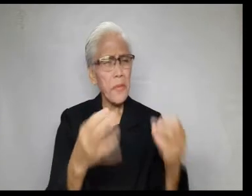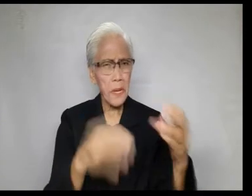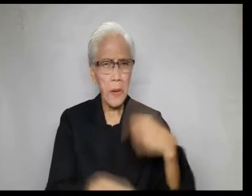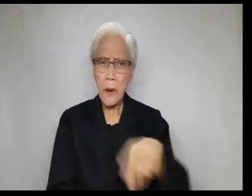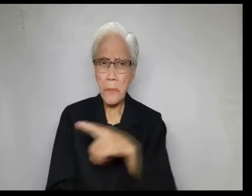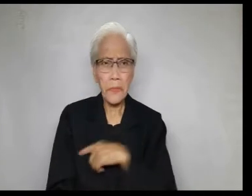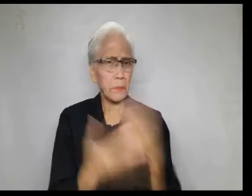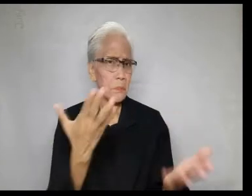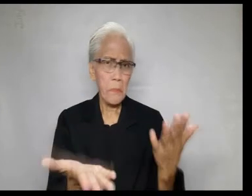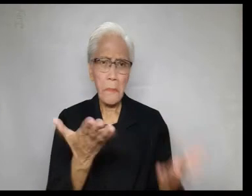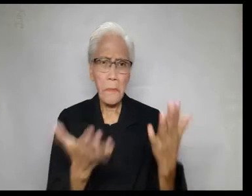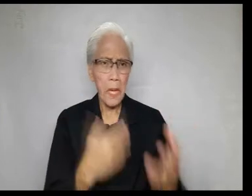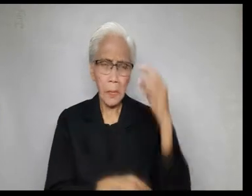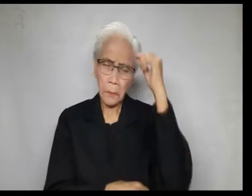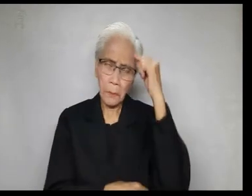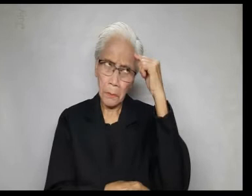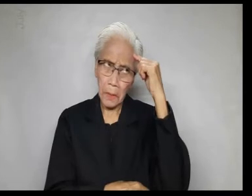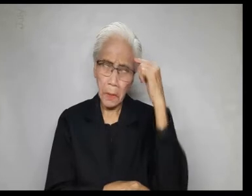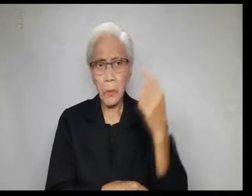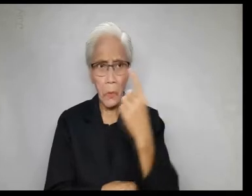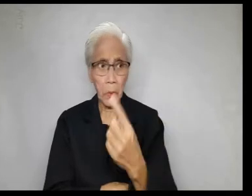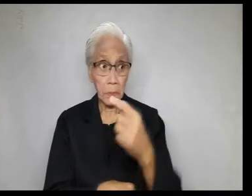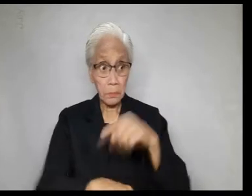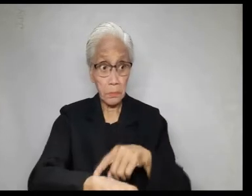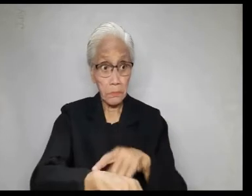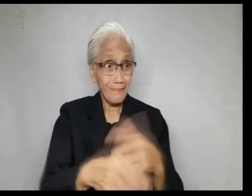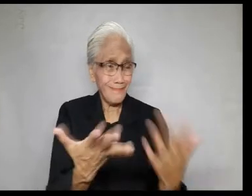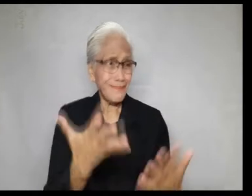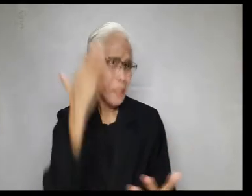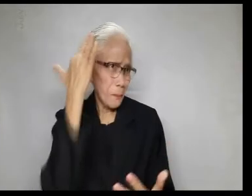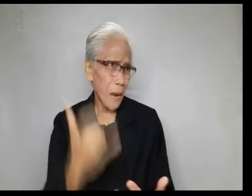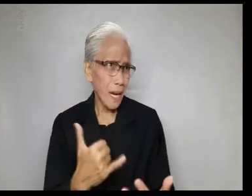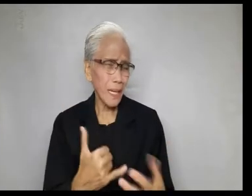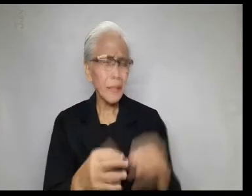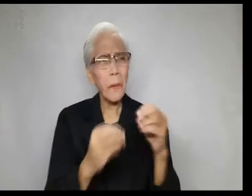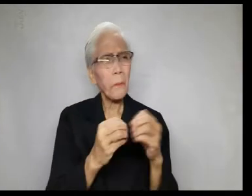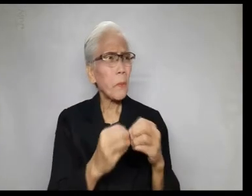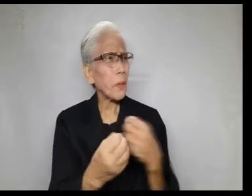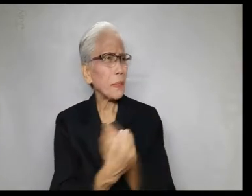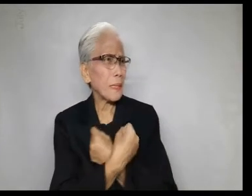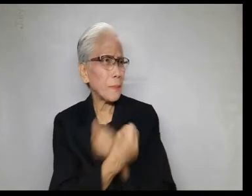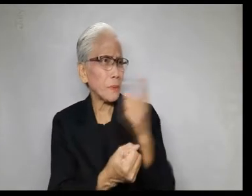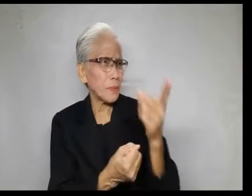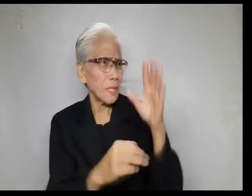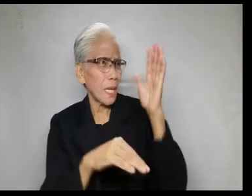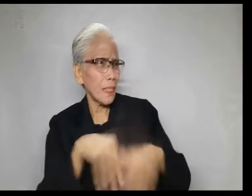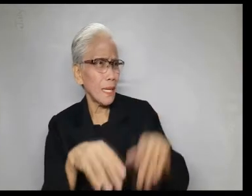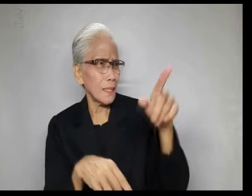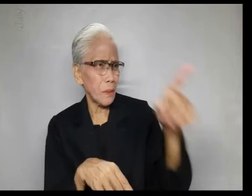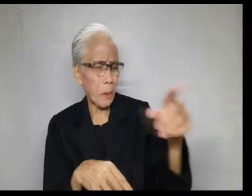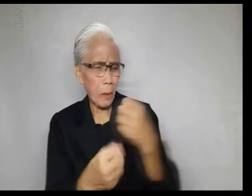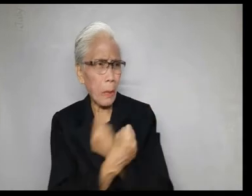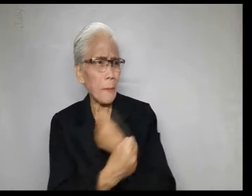In our love relationships, many of us may have pondered at one time or another, bakit ganon?